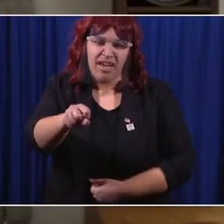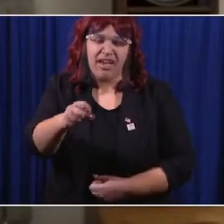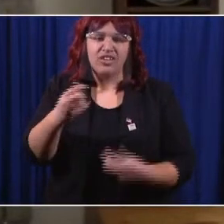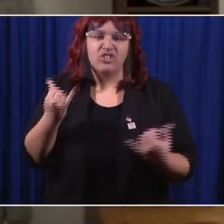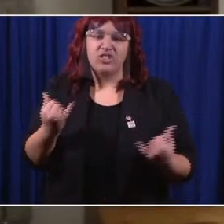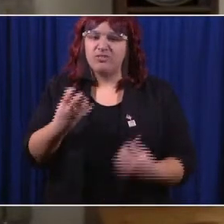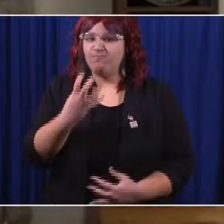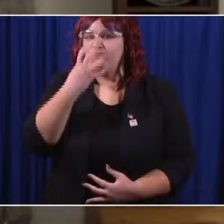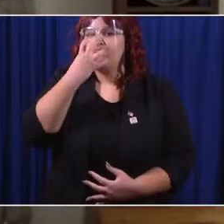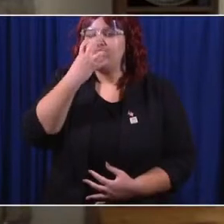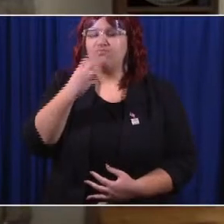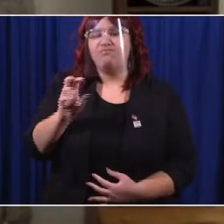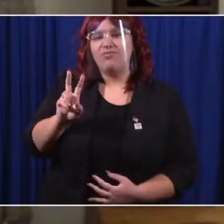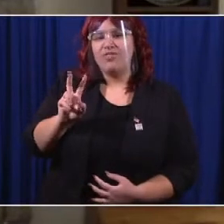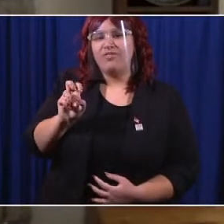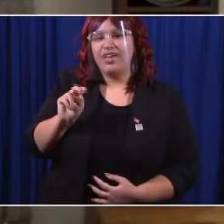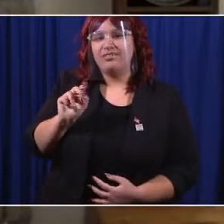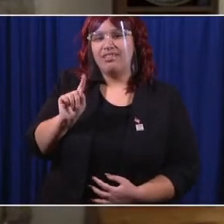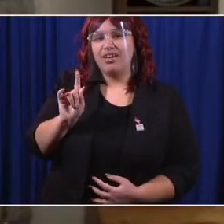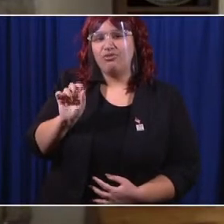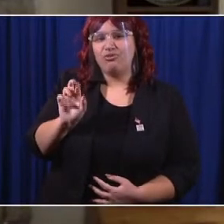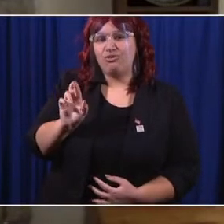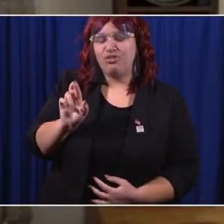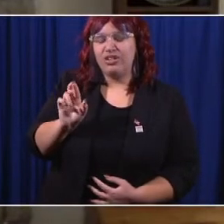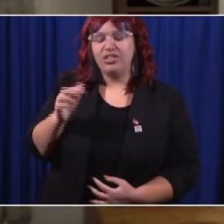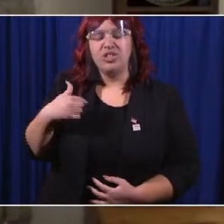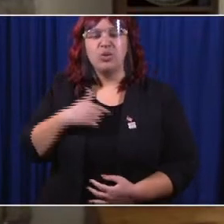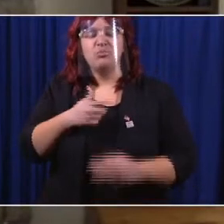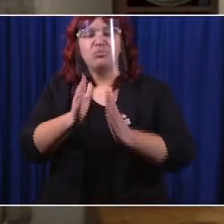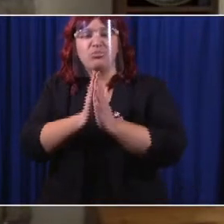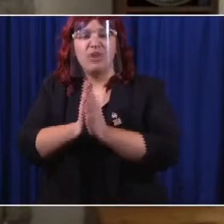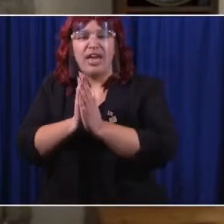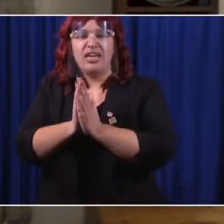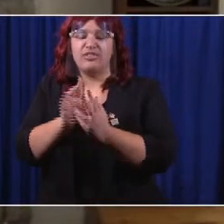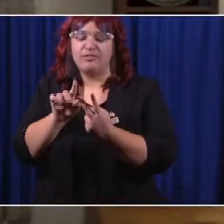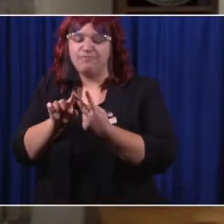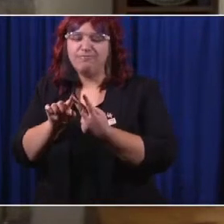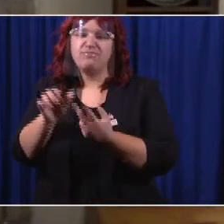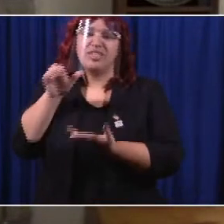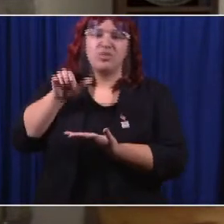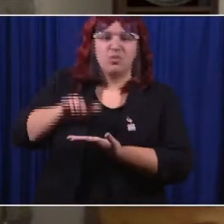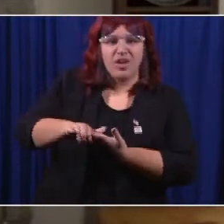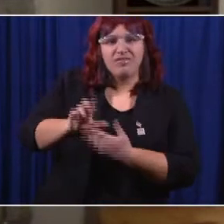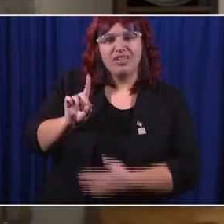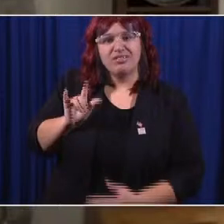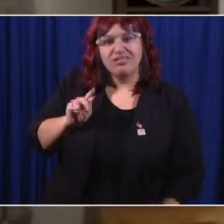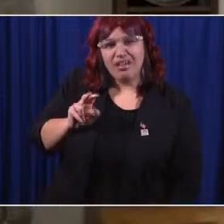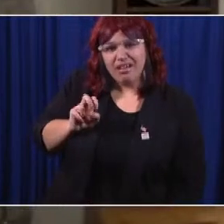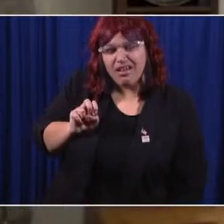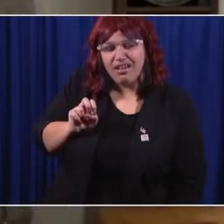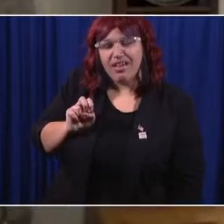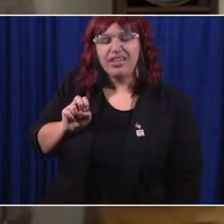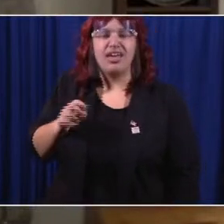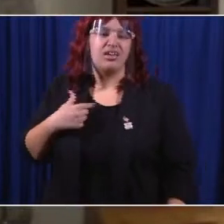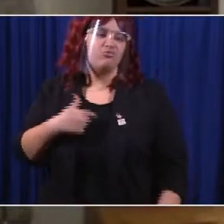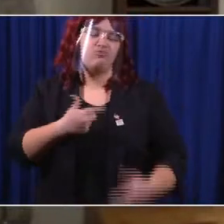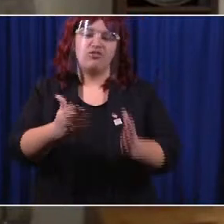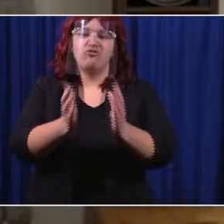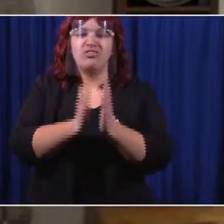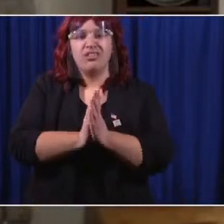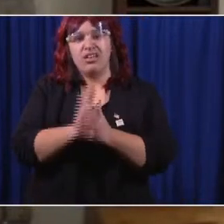whole Crabtree family. And again, I would just ask everyone to pray for all those who are in our hospitals